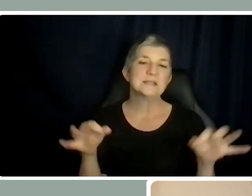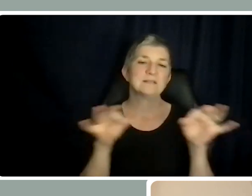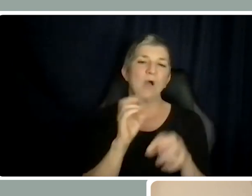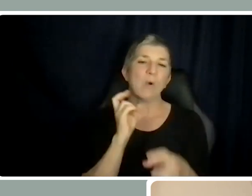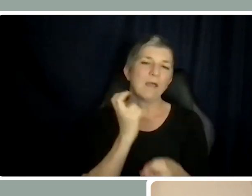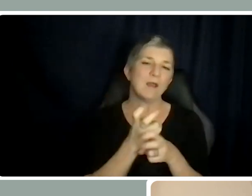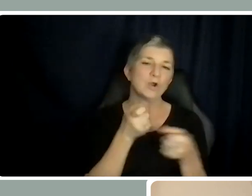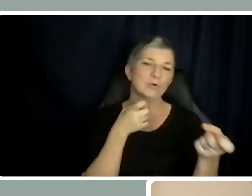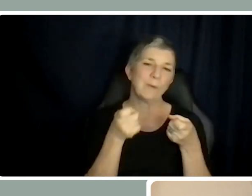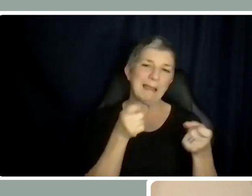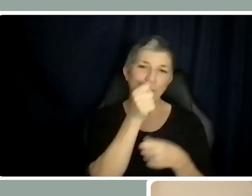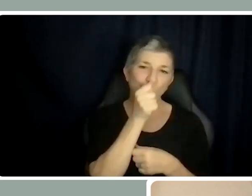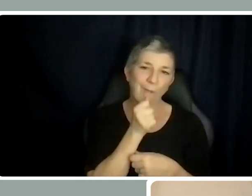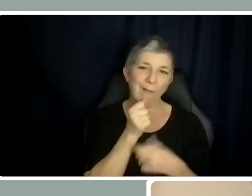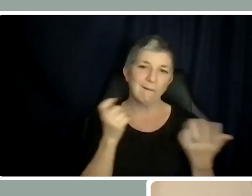to handle. So,